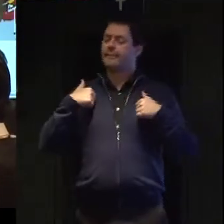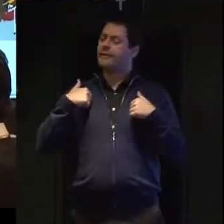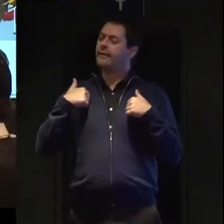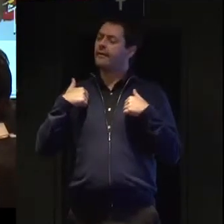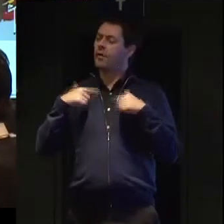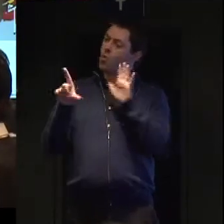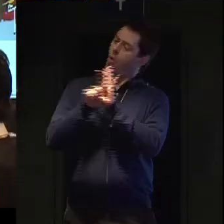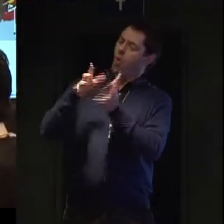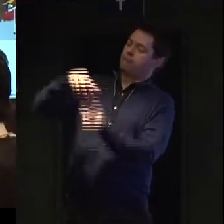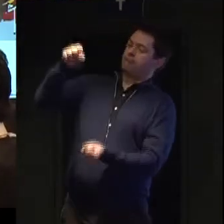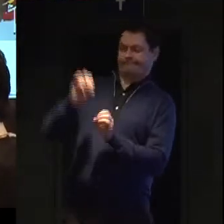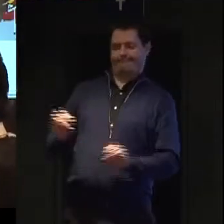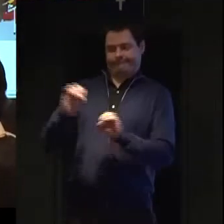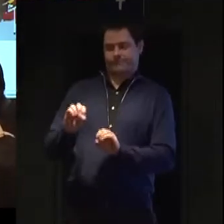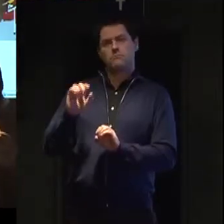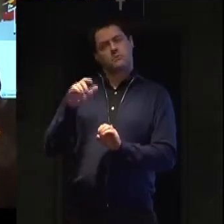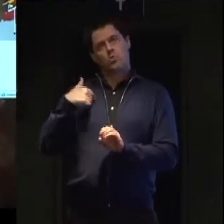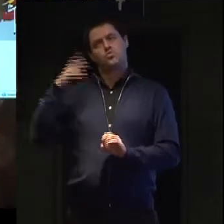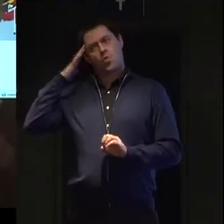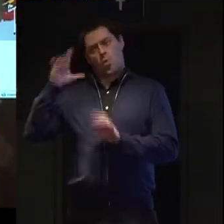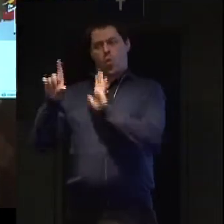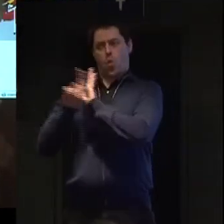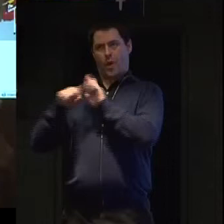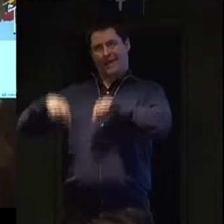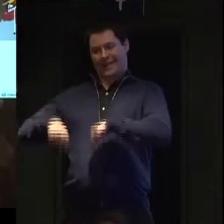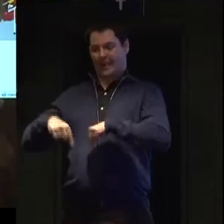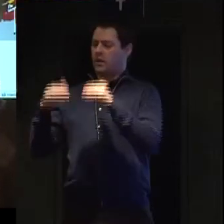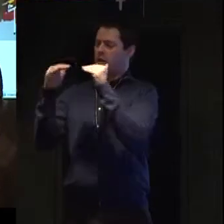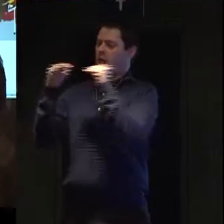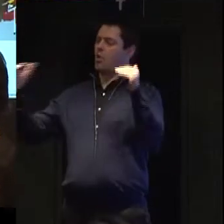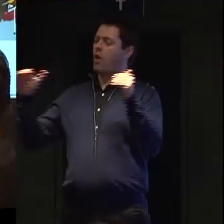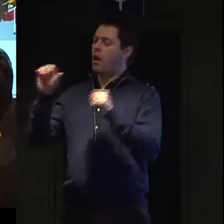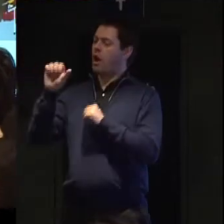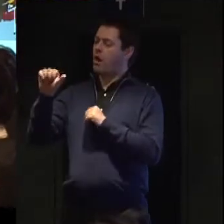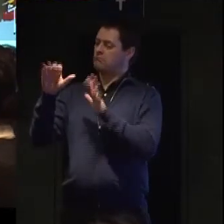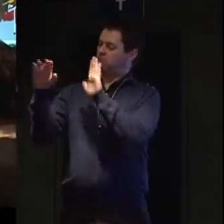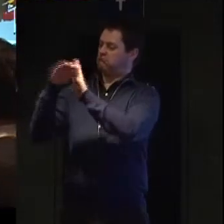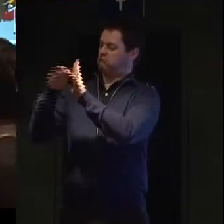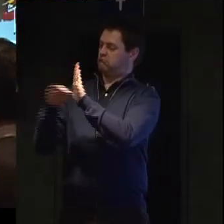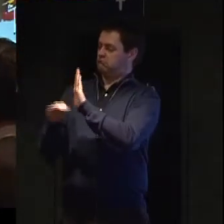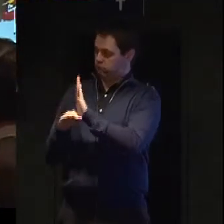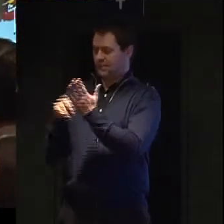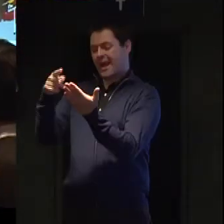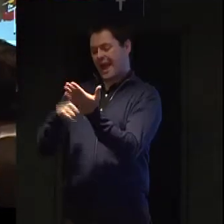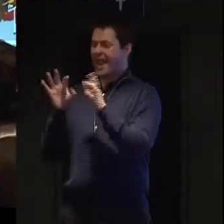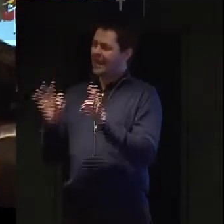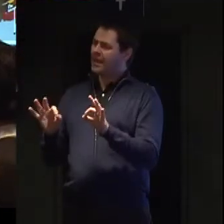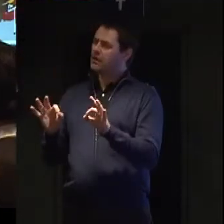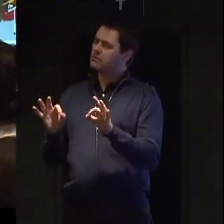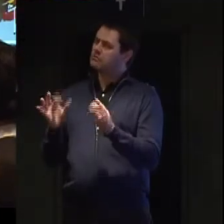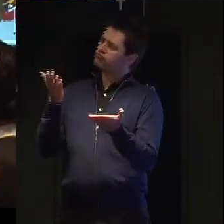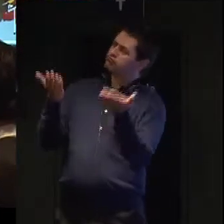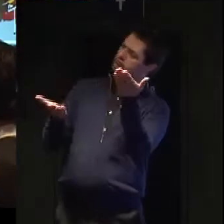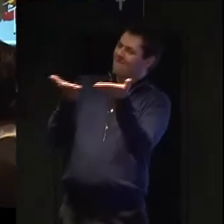well. And the one thing that you have to understand in this country about the Equality Act is that it's all based on what's reasonable. And I find myself